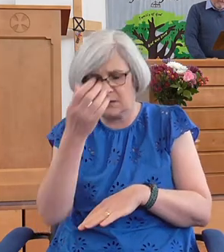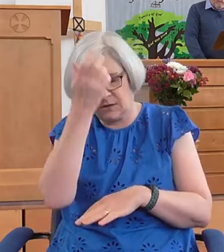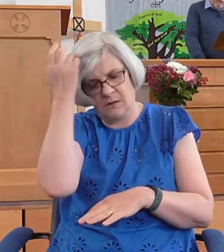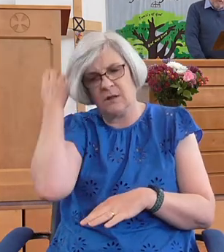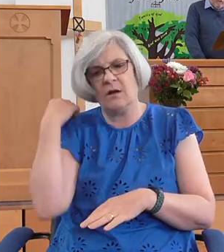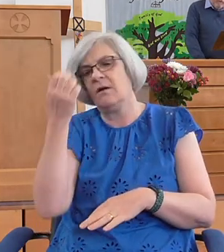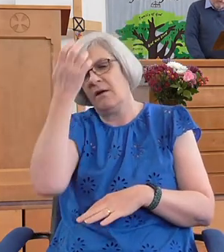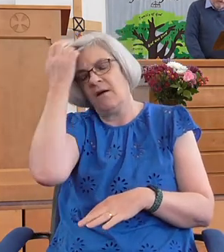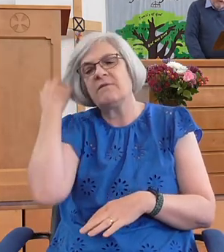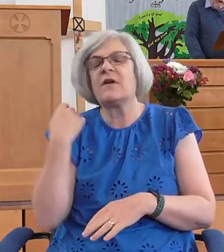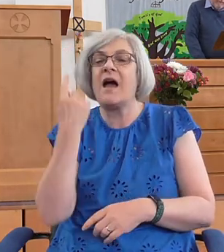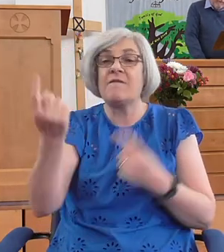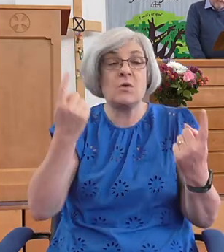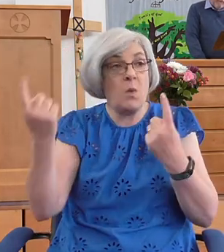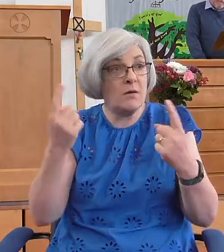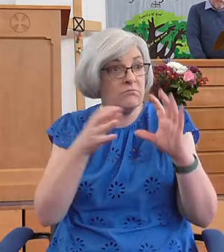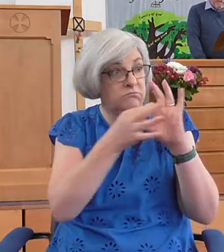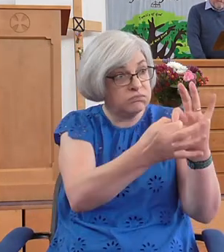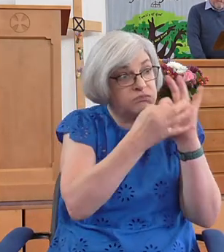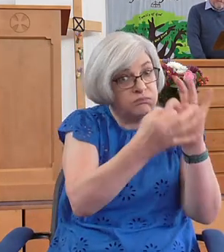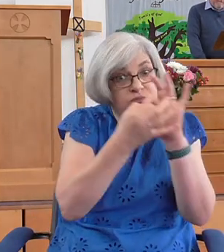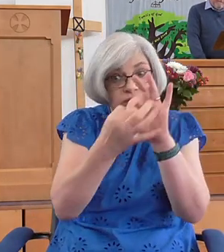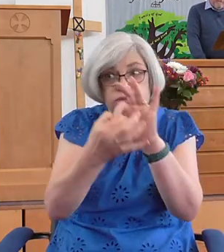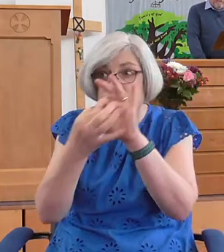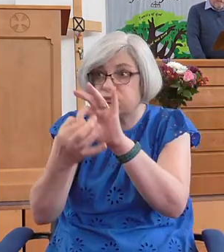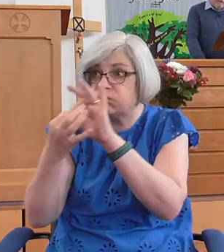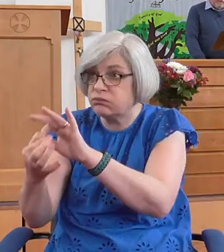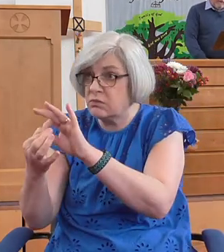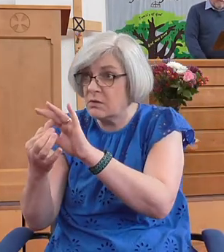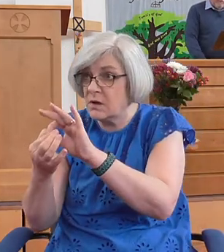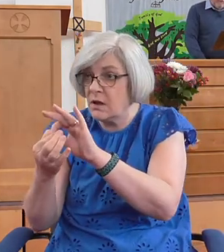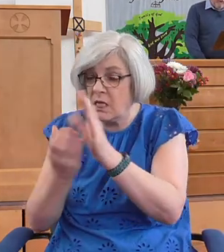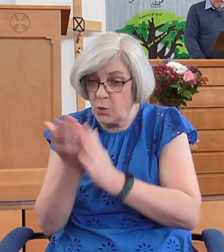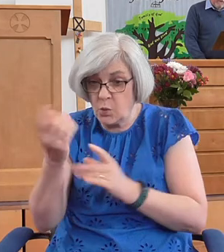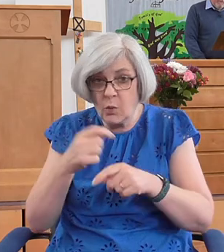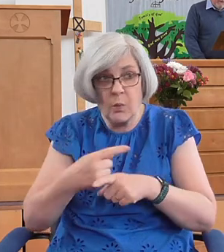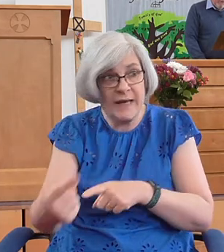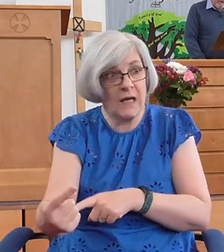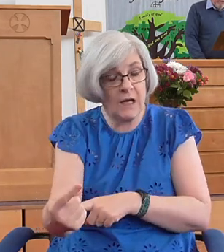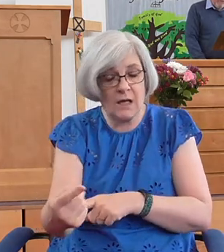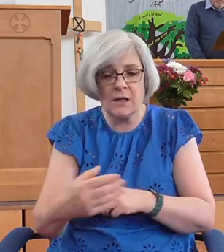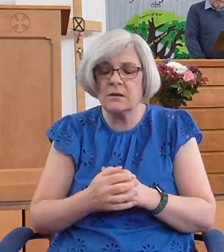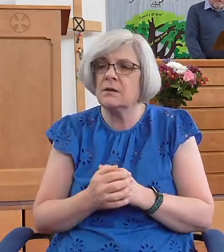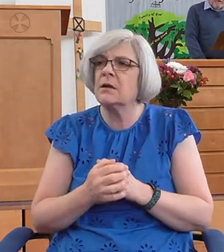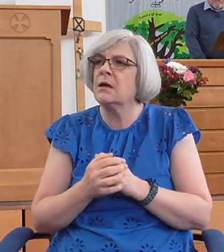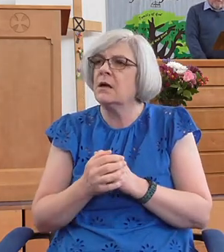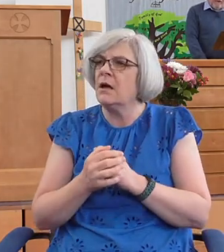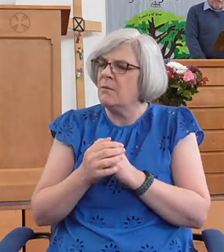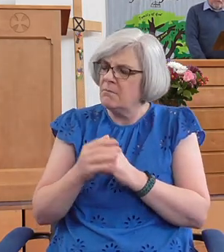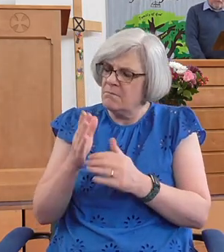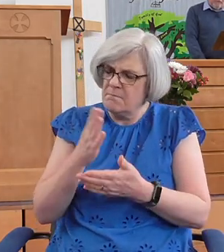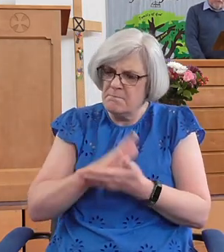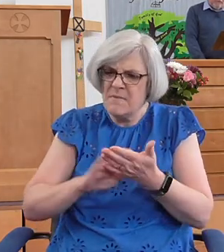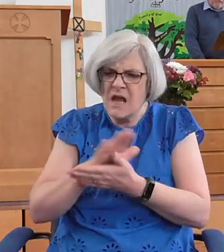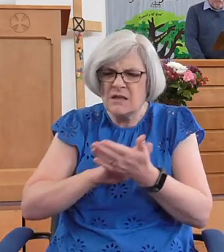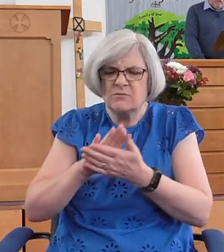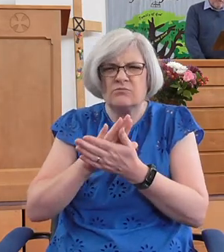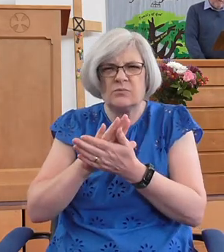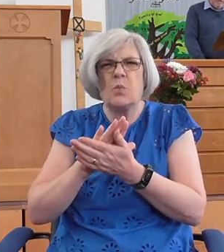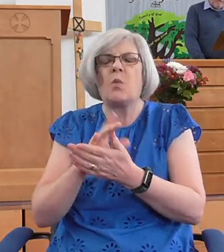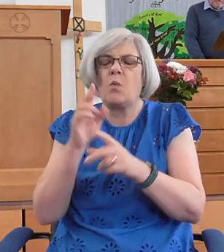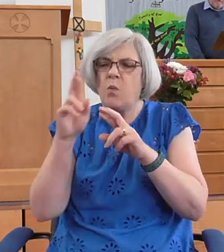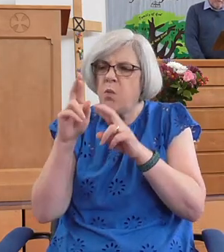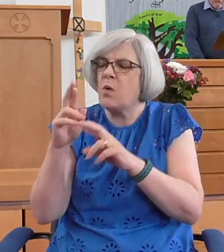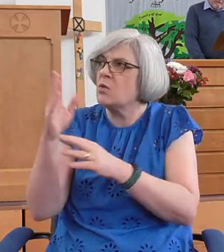for everyone that we will interact with, that our dealings with others may honour you as we remain true to your